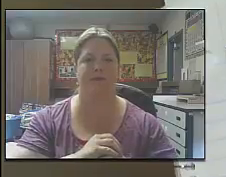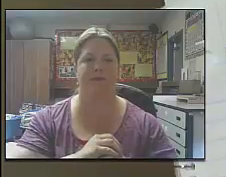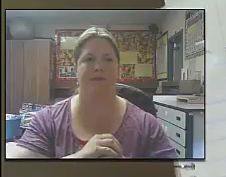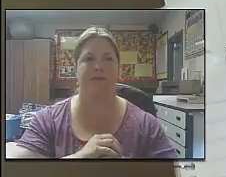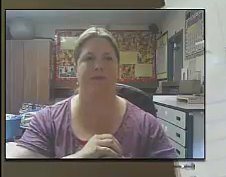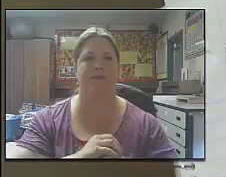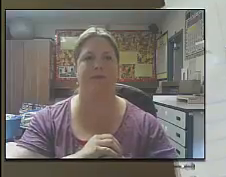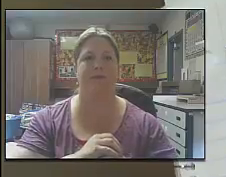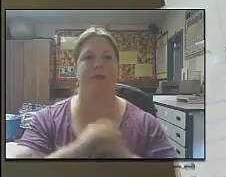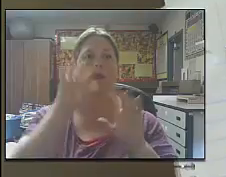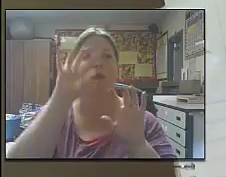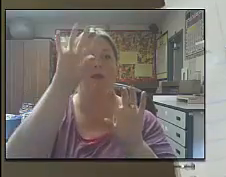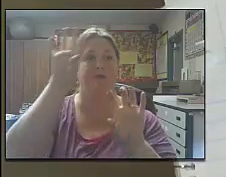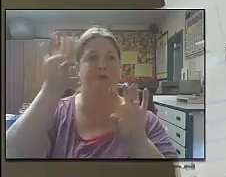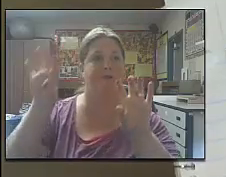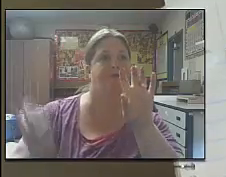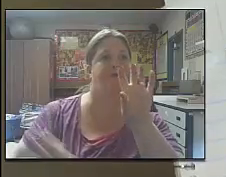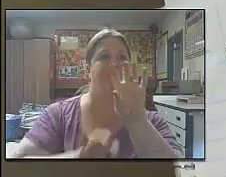692.